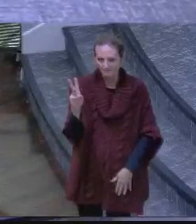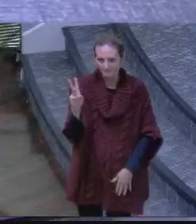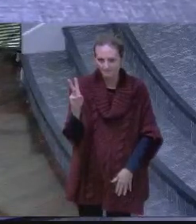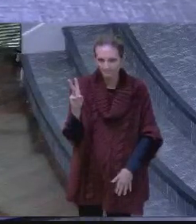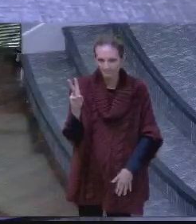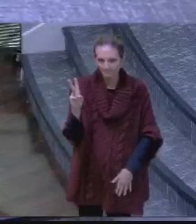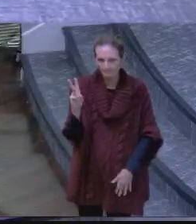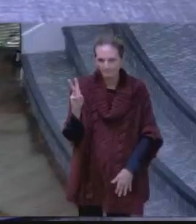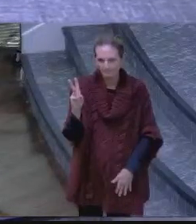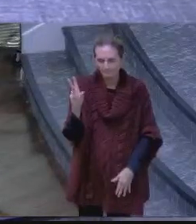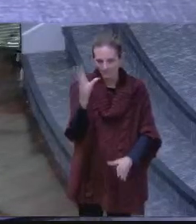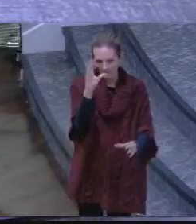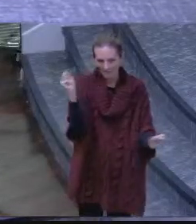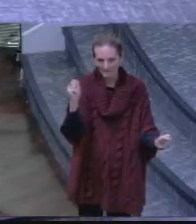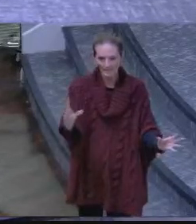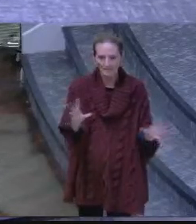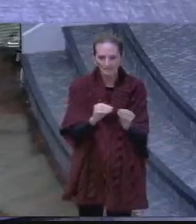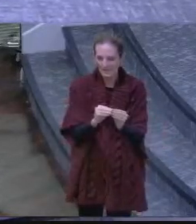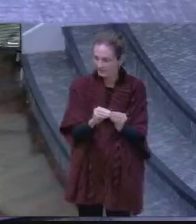quick executive session.